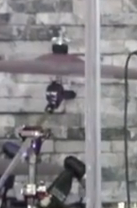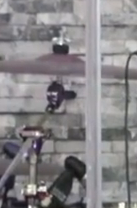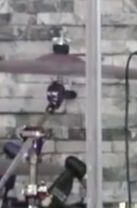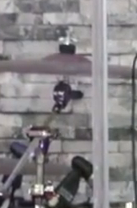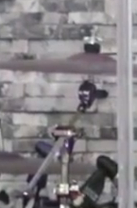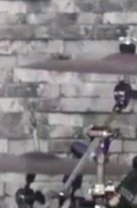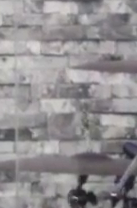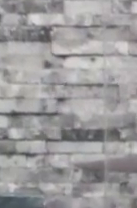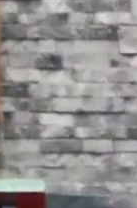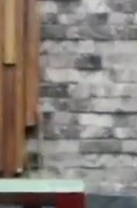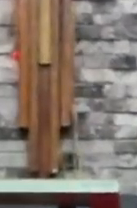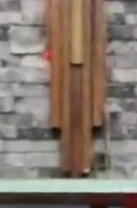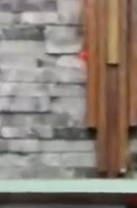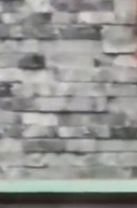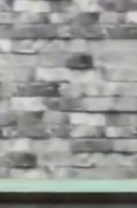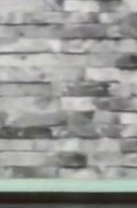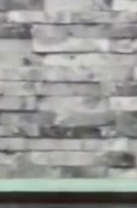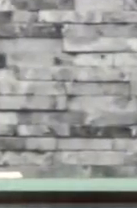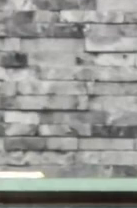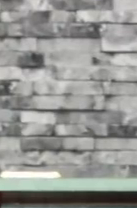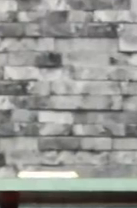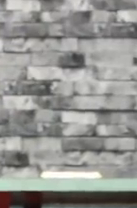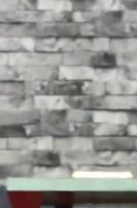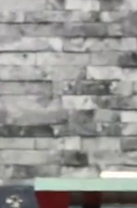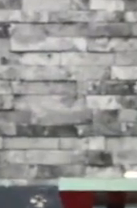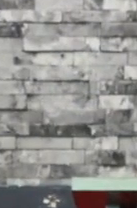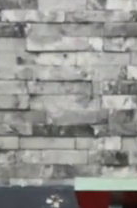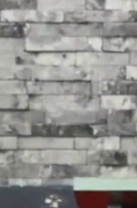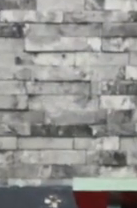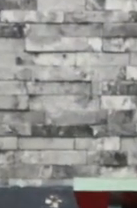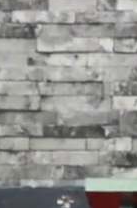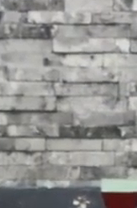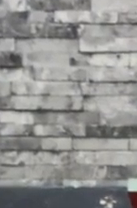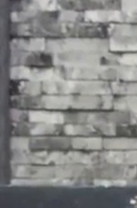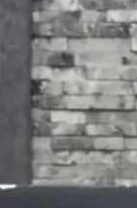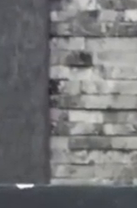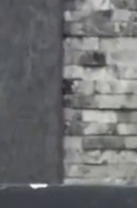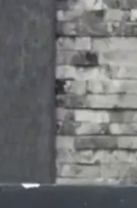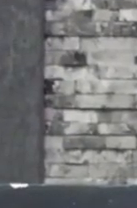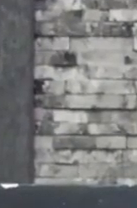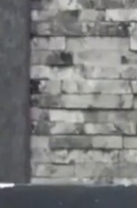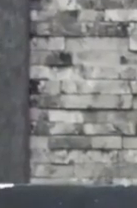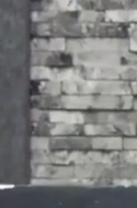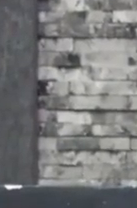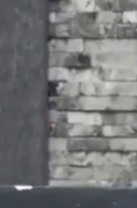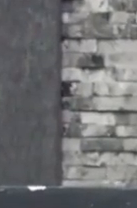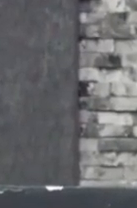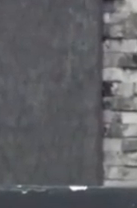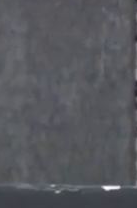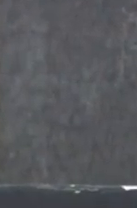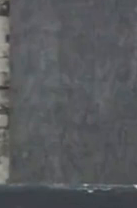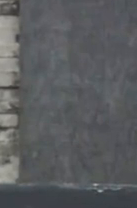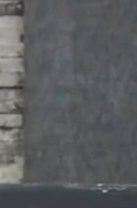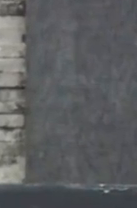This is the man, the Kikuyu businessman who is on the side of the road out there in Sultan Hamoud,